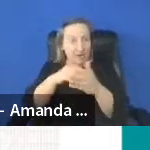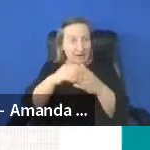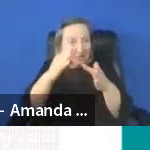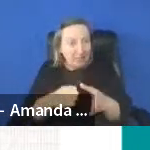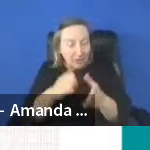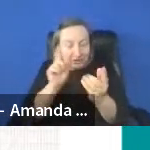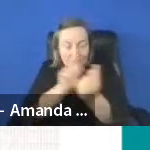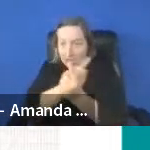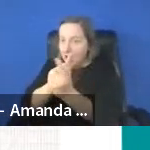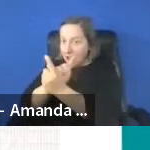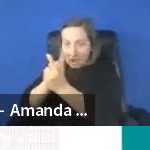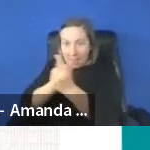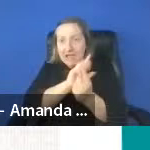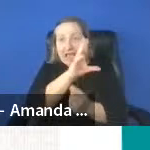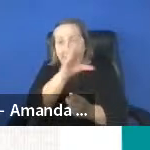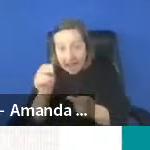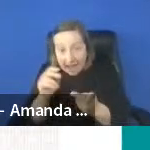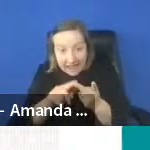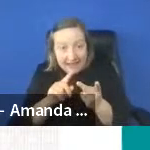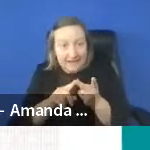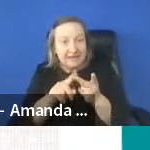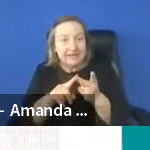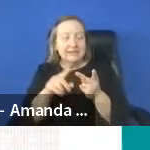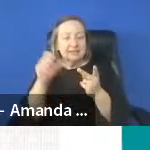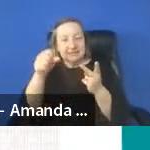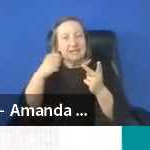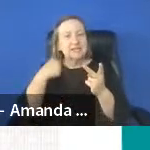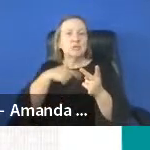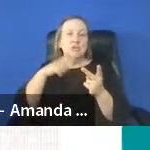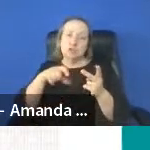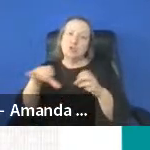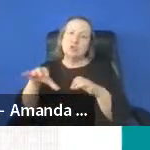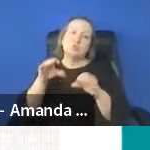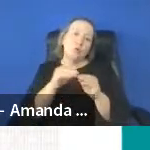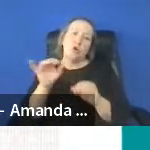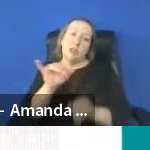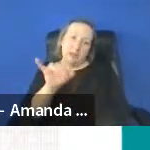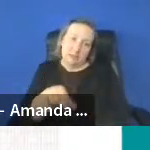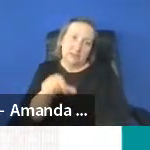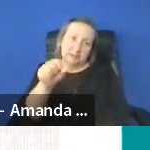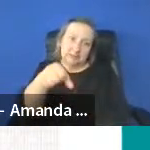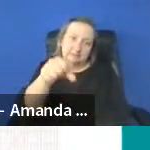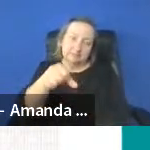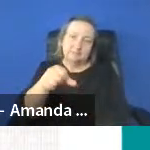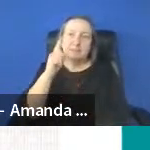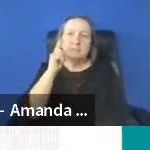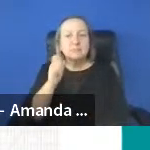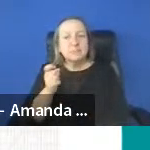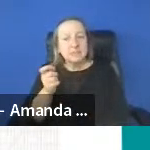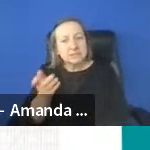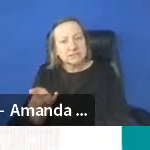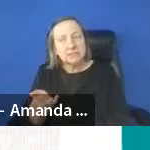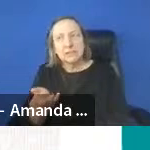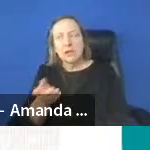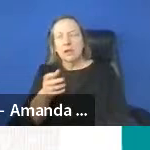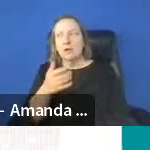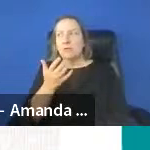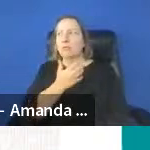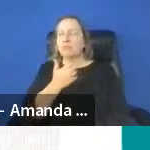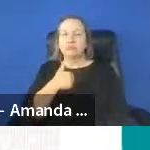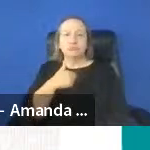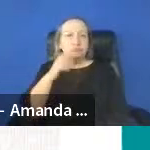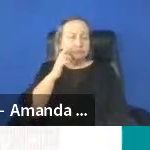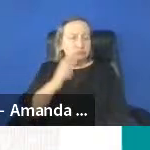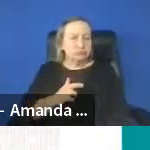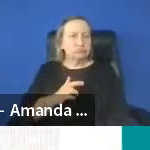there. And two, yes, we should do more of these things because just realizing what